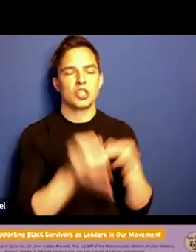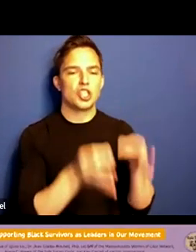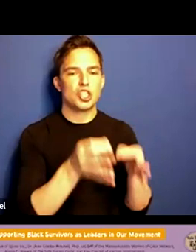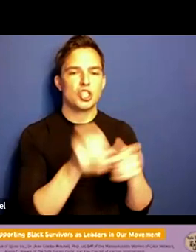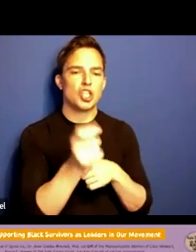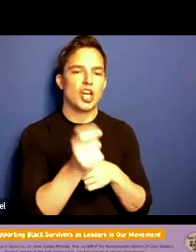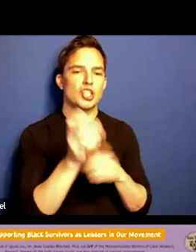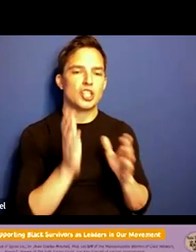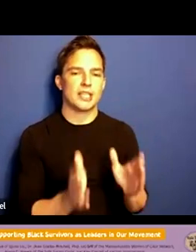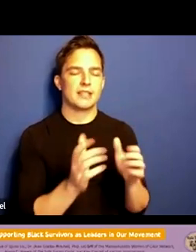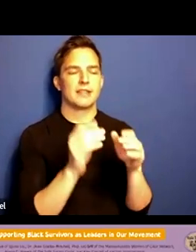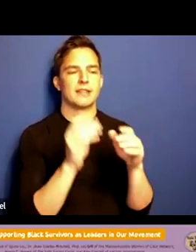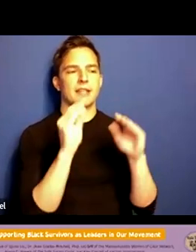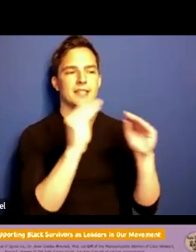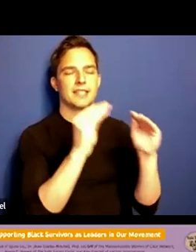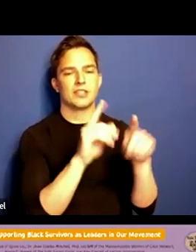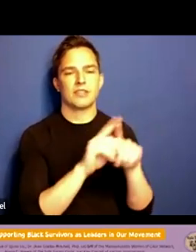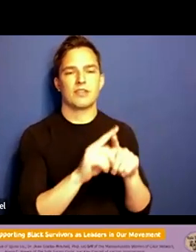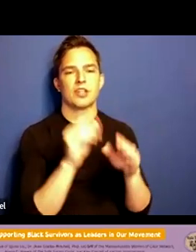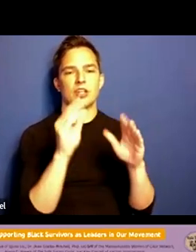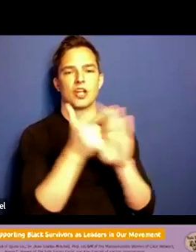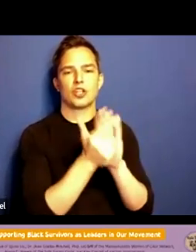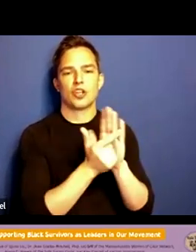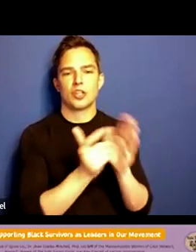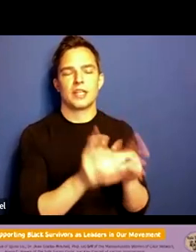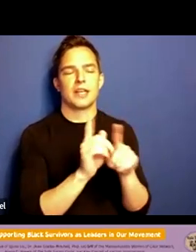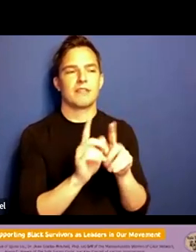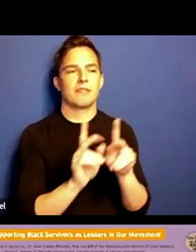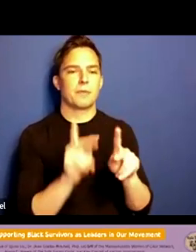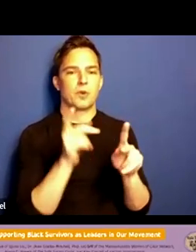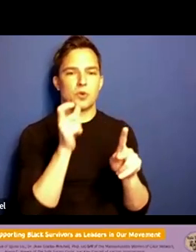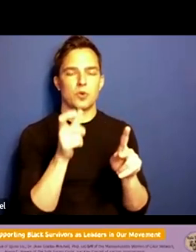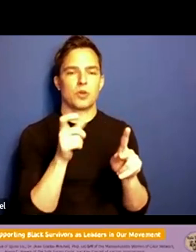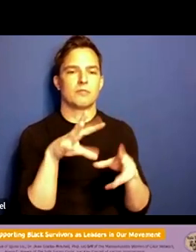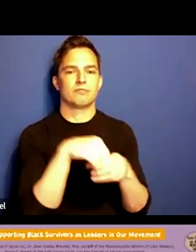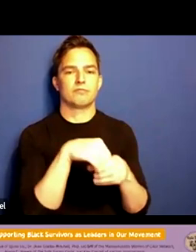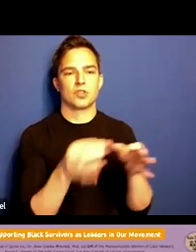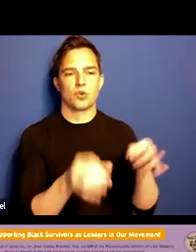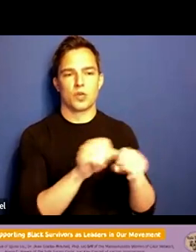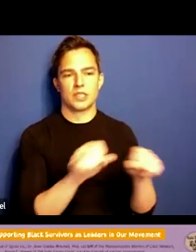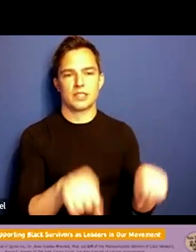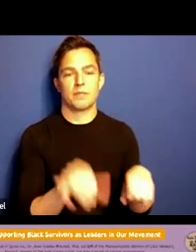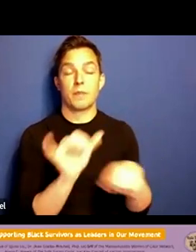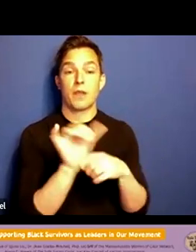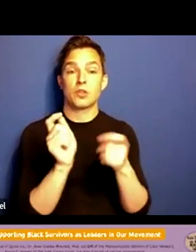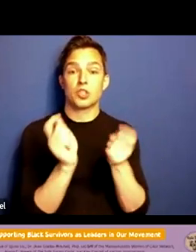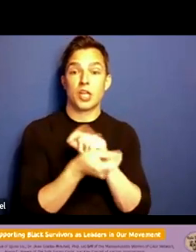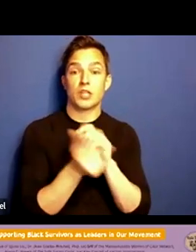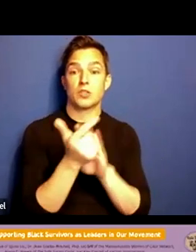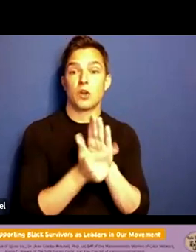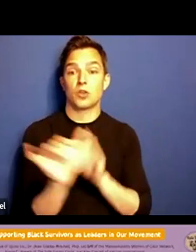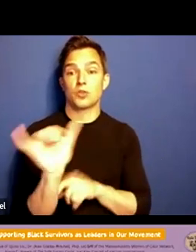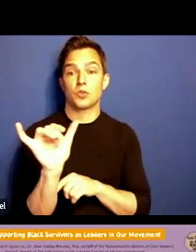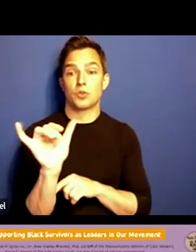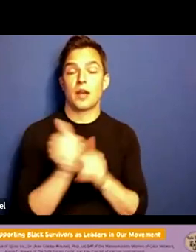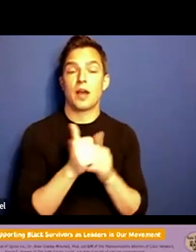different attorneys, and to how to train different people who are involved in the court system, but also changing the law and how the law